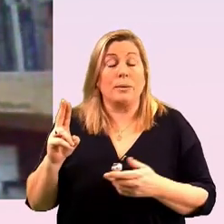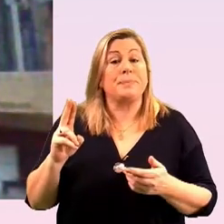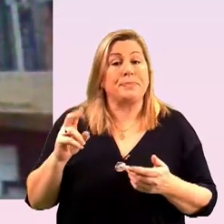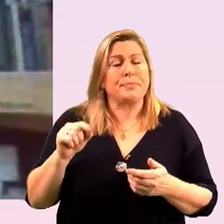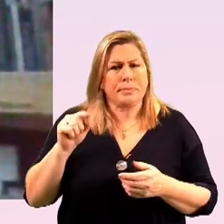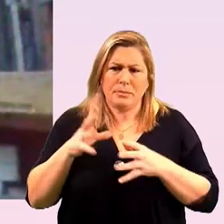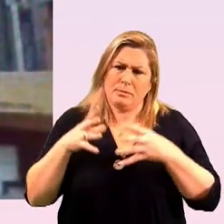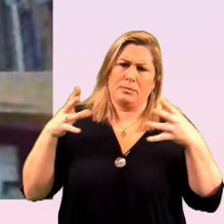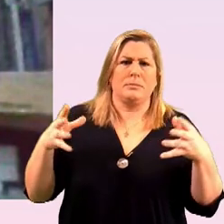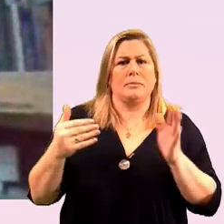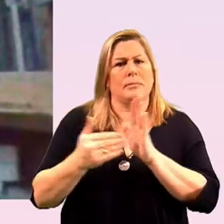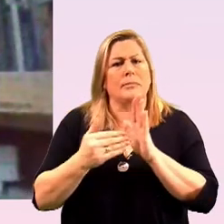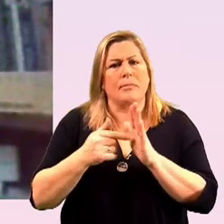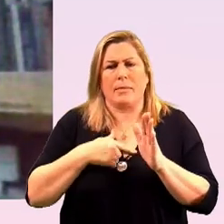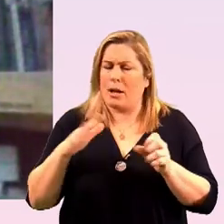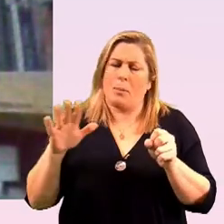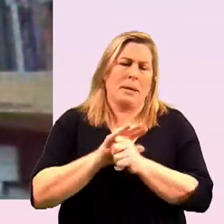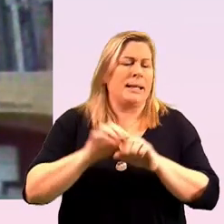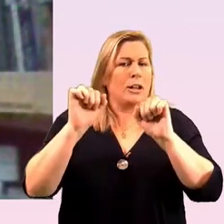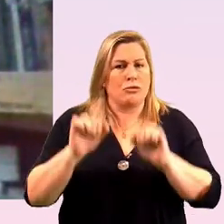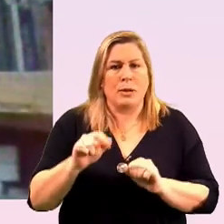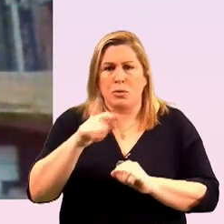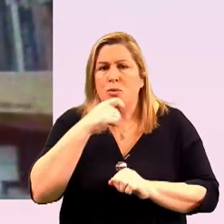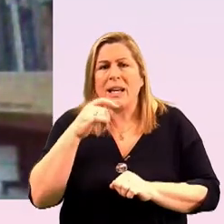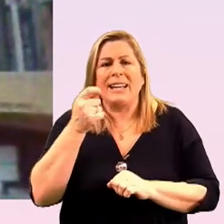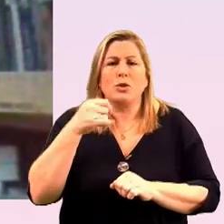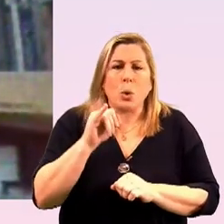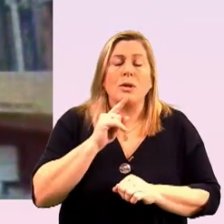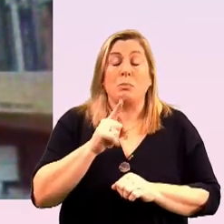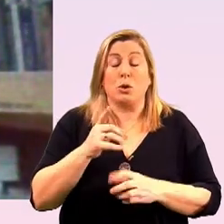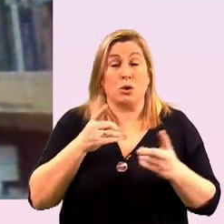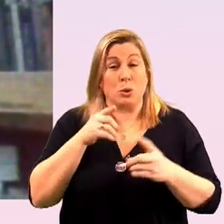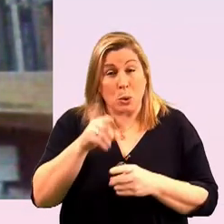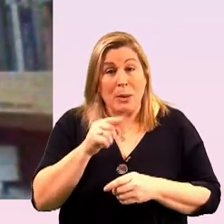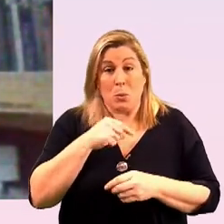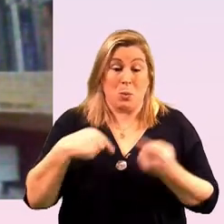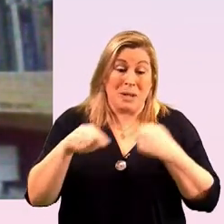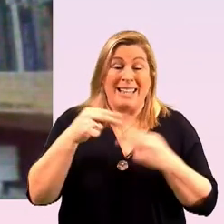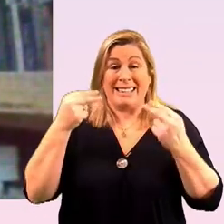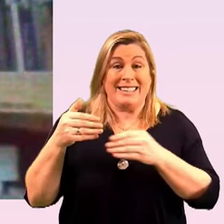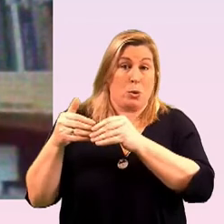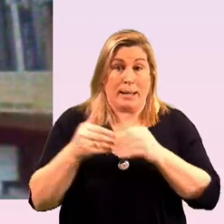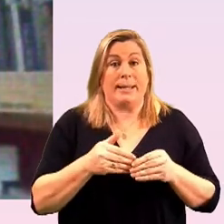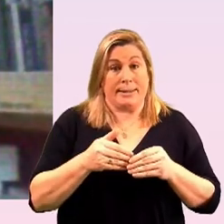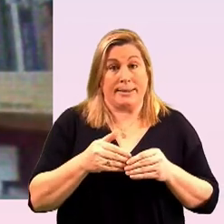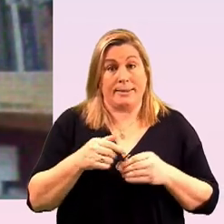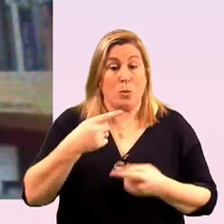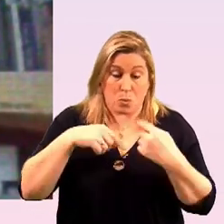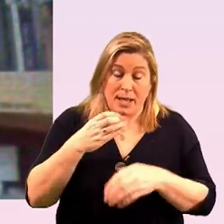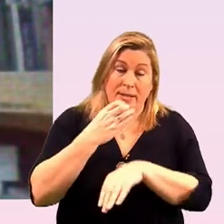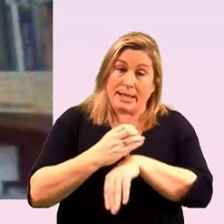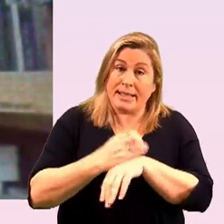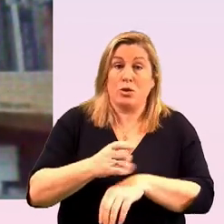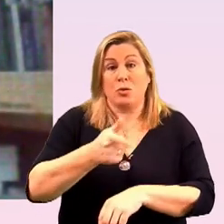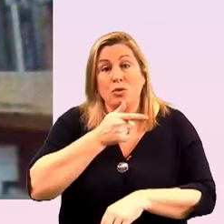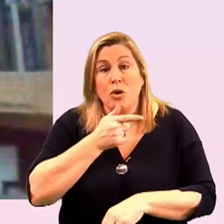is huge. I completely agree with what you're saying, Tony, but to do that, we have to lead on it. We have to provide, we have to keep talking, keep